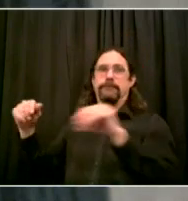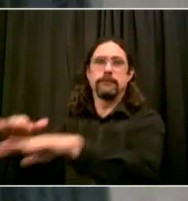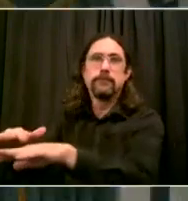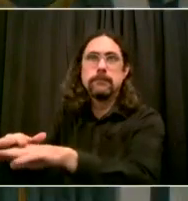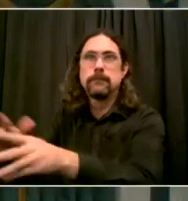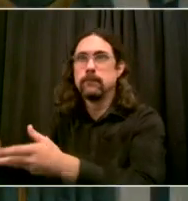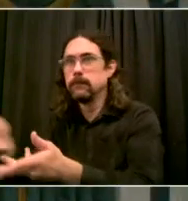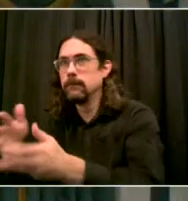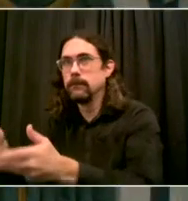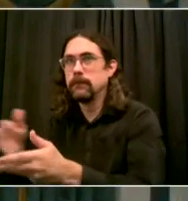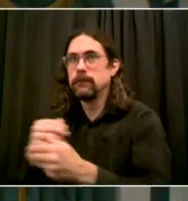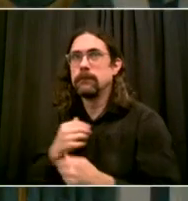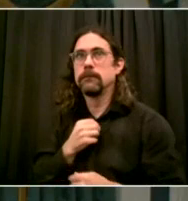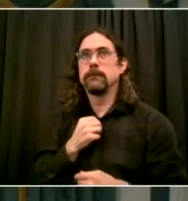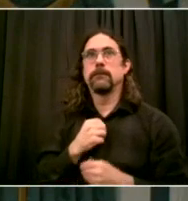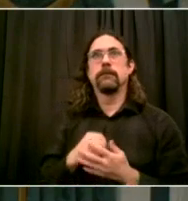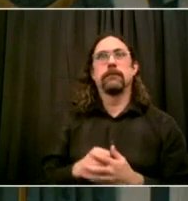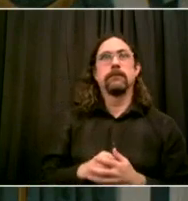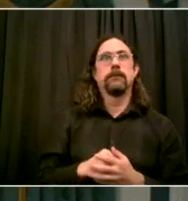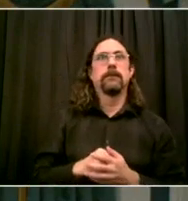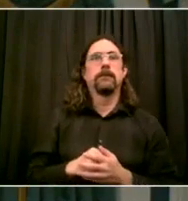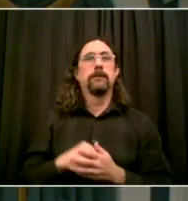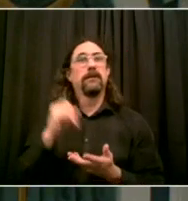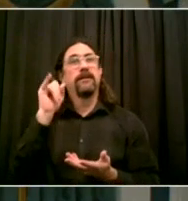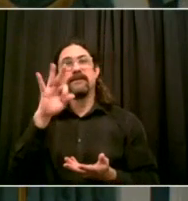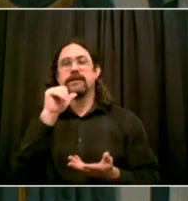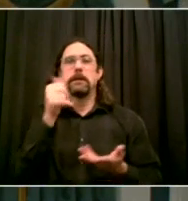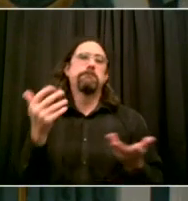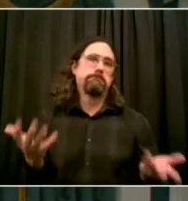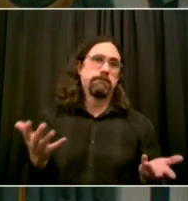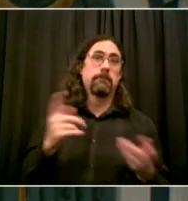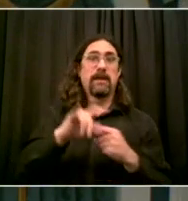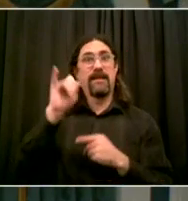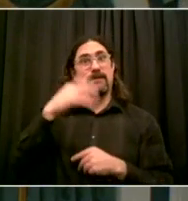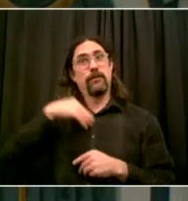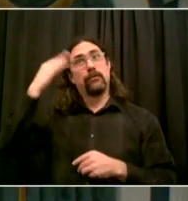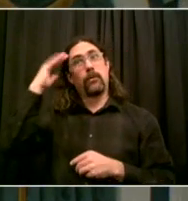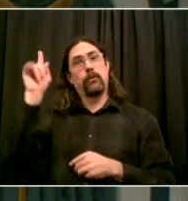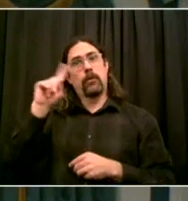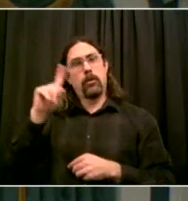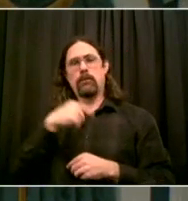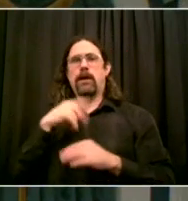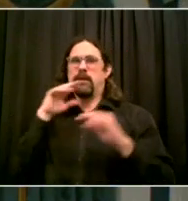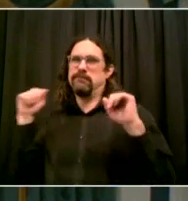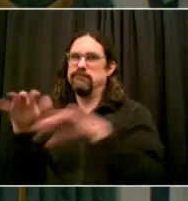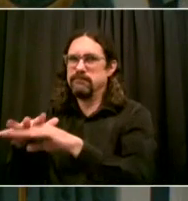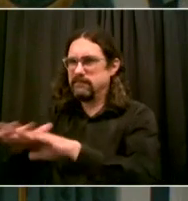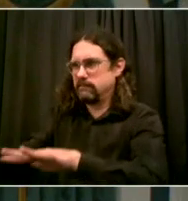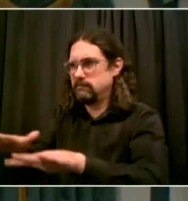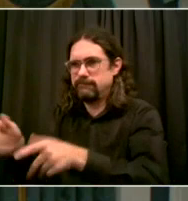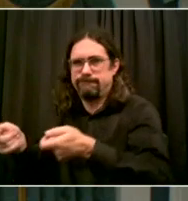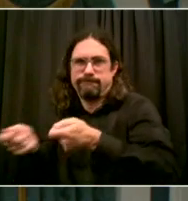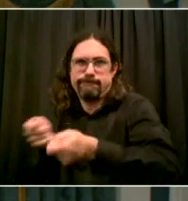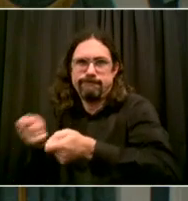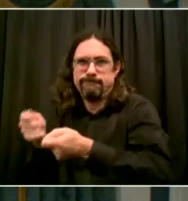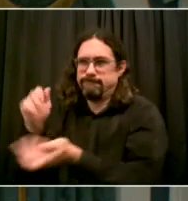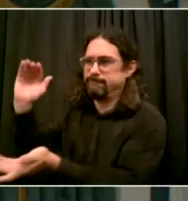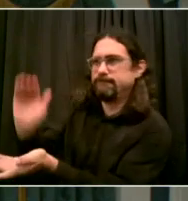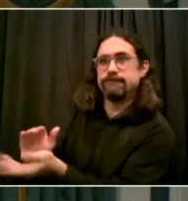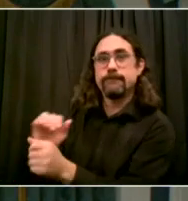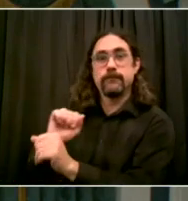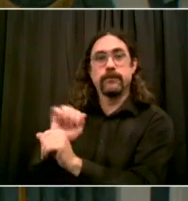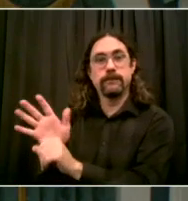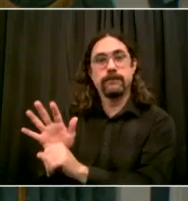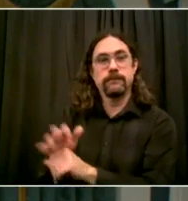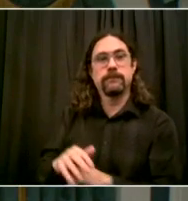forward. Go ahead, Jeff. I guess just a follow-up, Mr. Mayor, is, if we don't know where the infections are